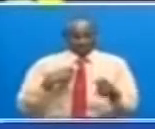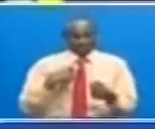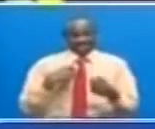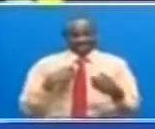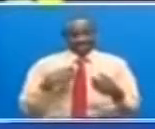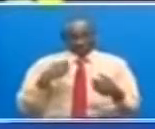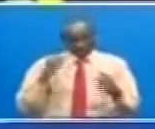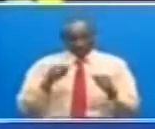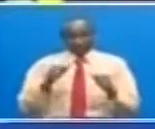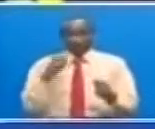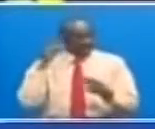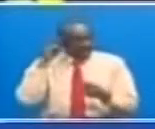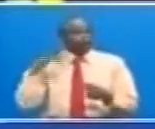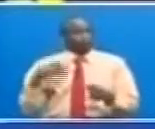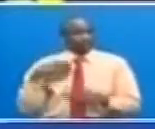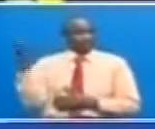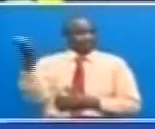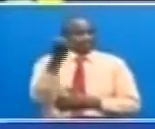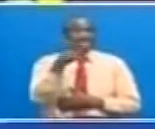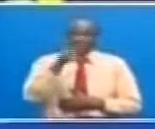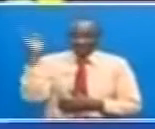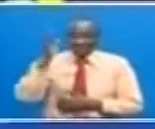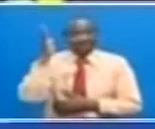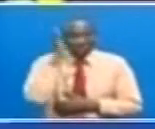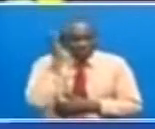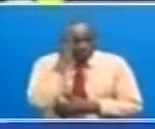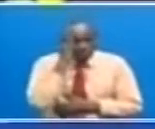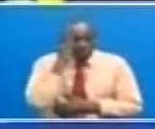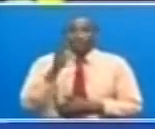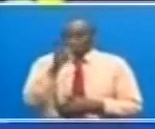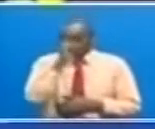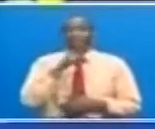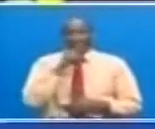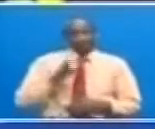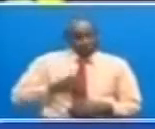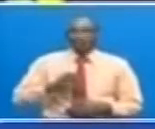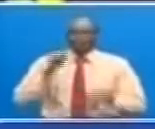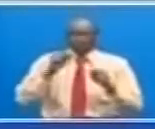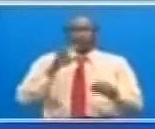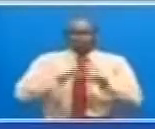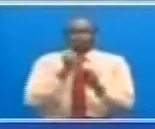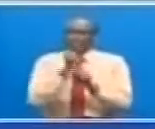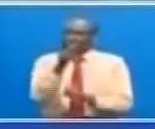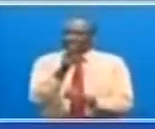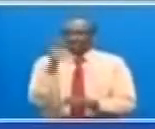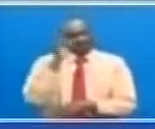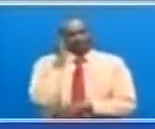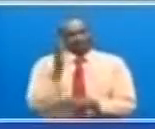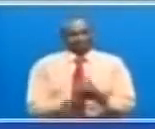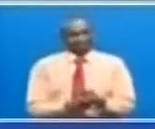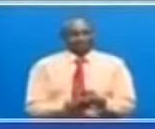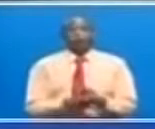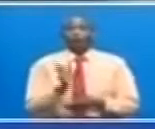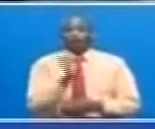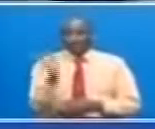I've also heard from folks that that they never knew our police men and women could do such a great job. Obama came and